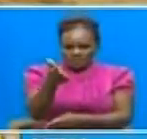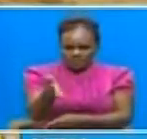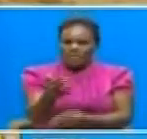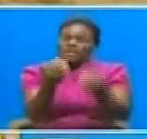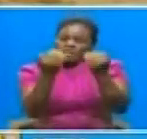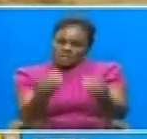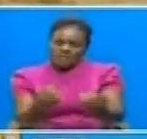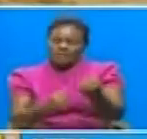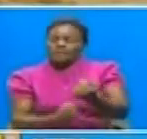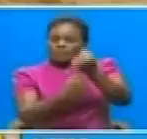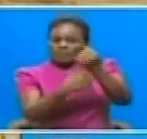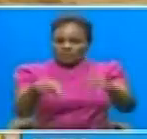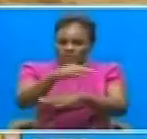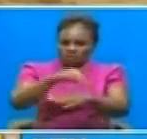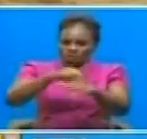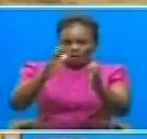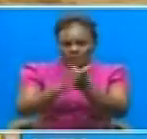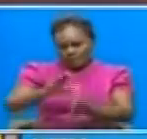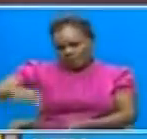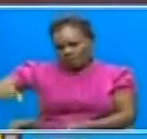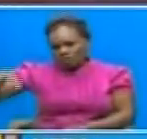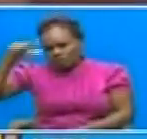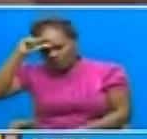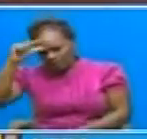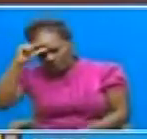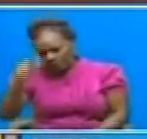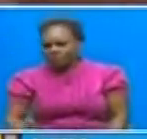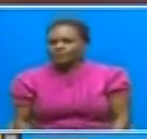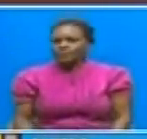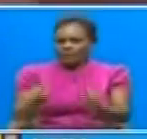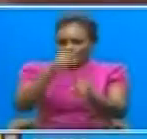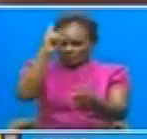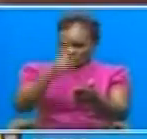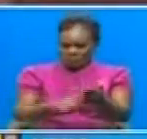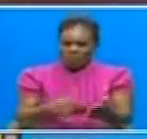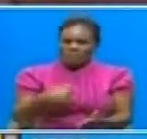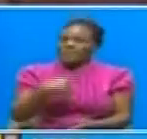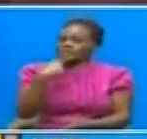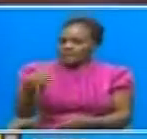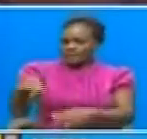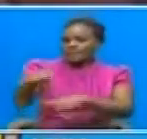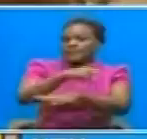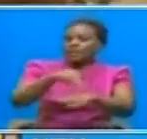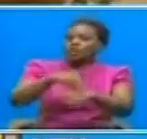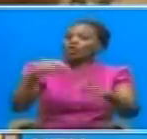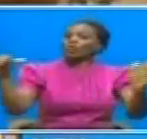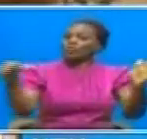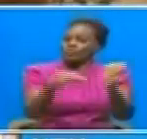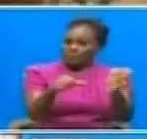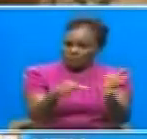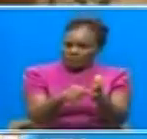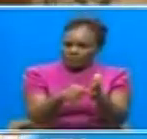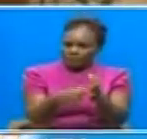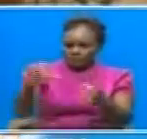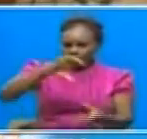the support of both the national and county governments. As a matter of fact, I will just be short of saying this is a national disaster. Mm-hmm. Tata